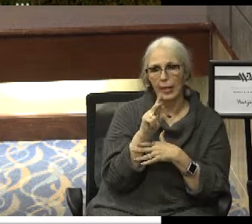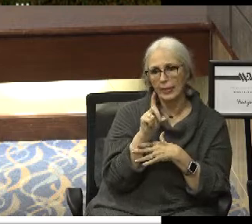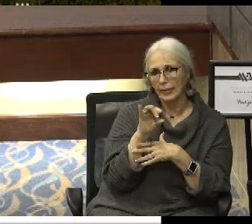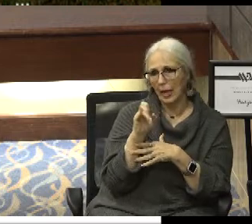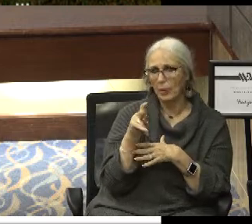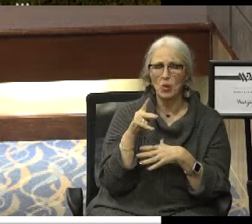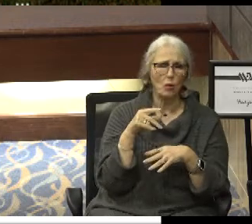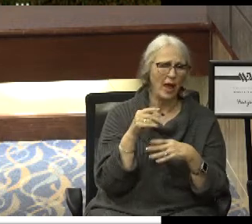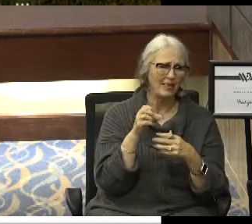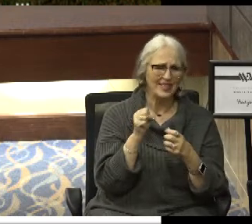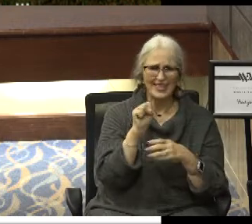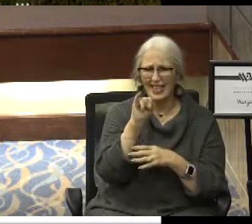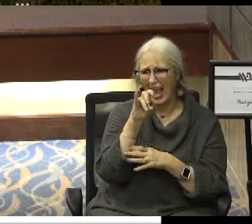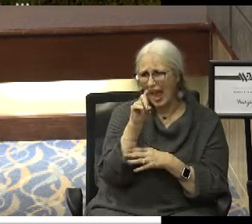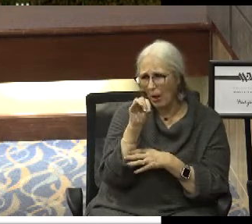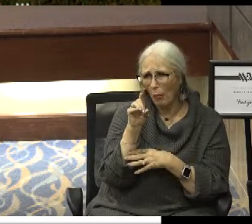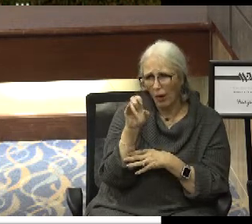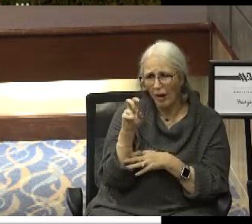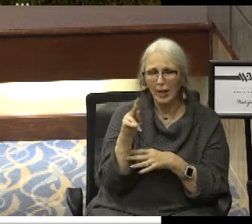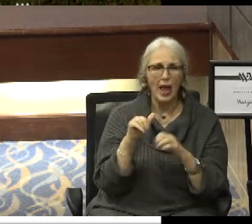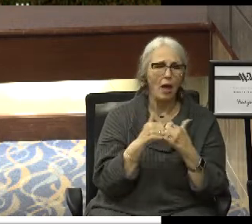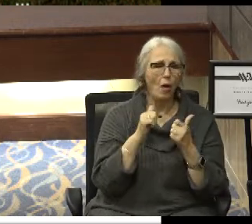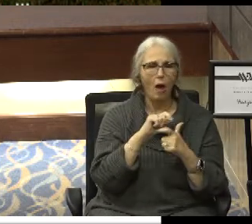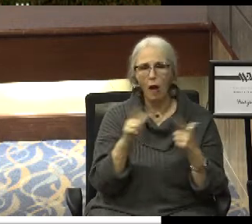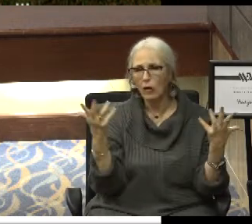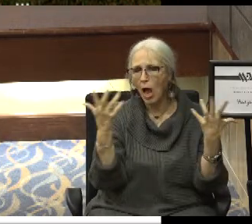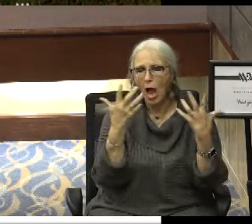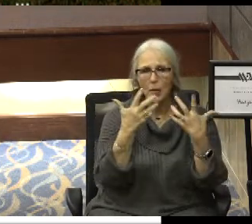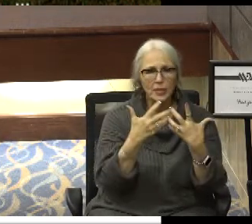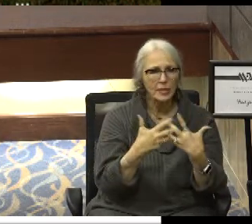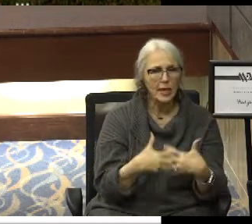sidewalks, et cetera. It all kind of comes together with signage